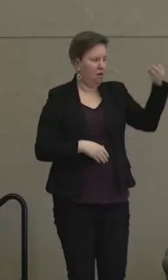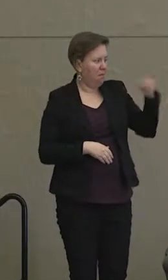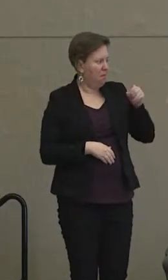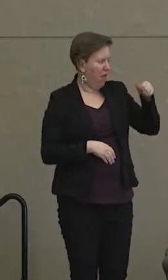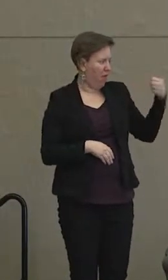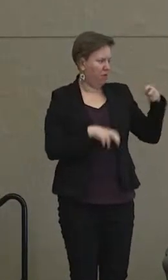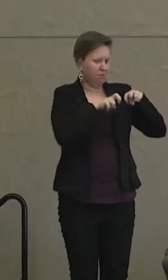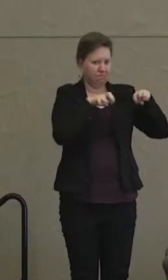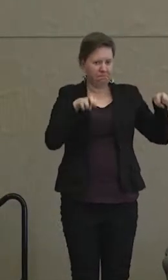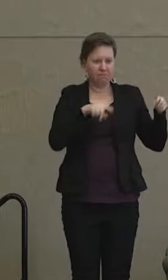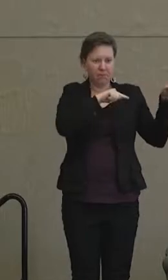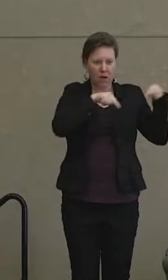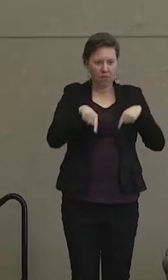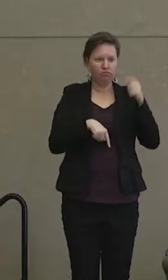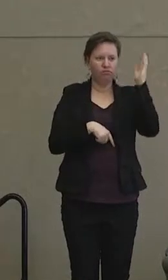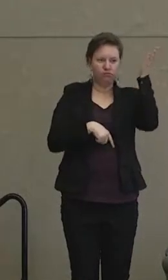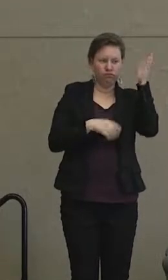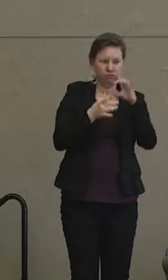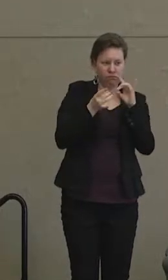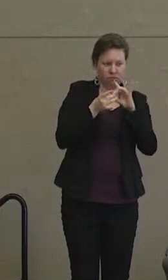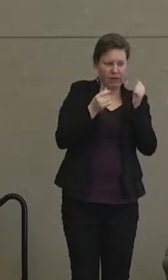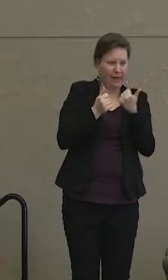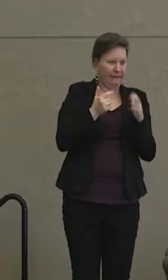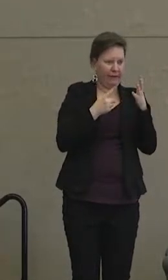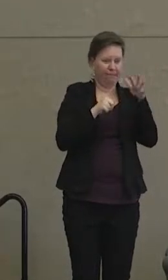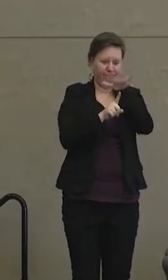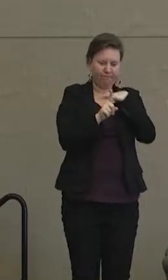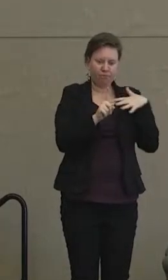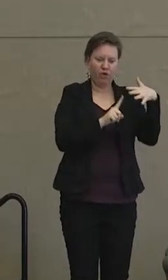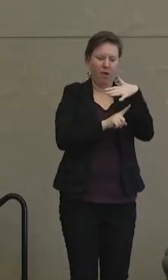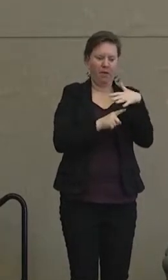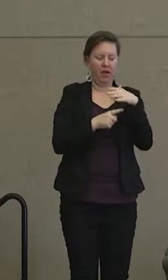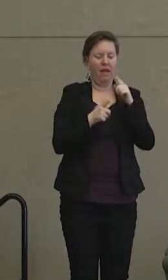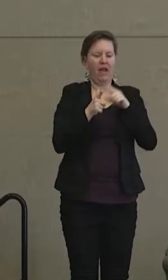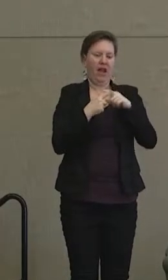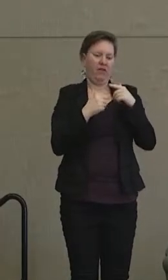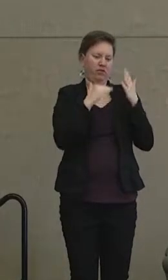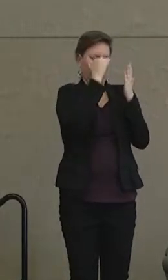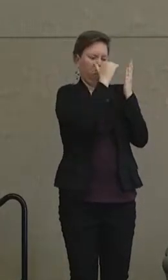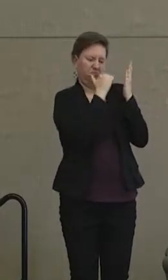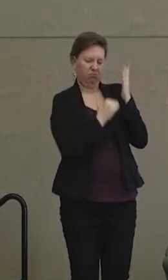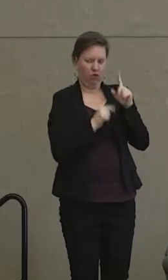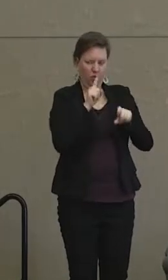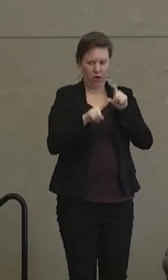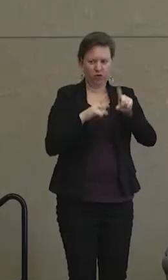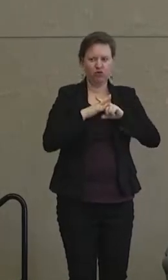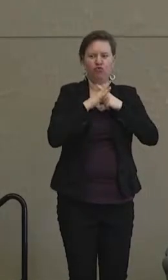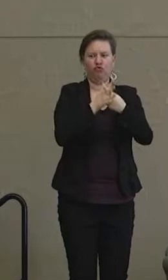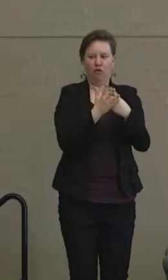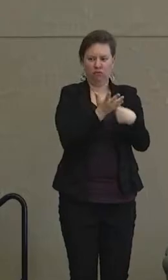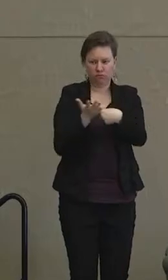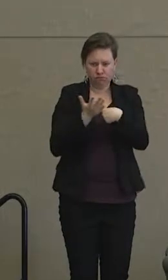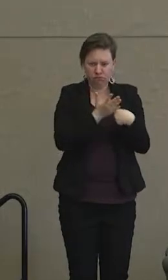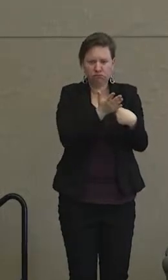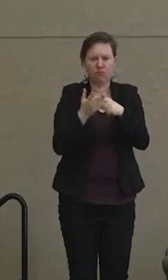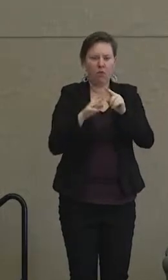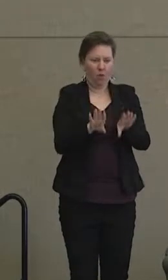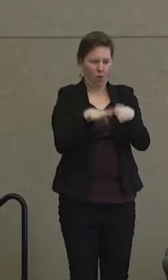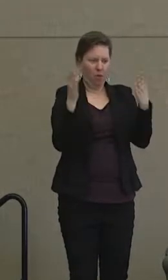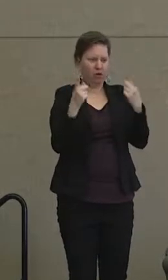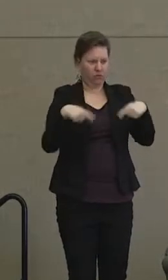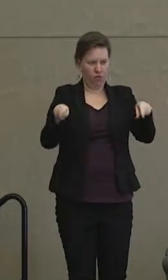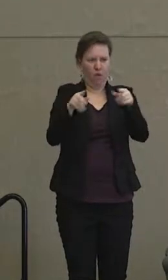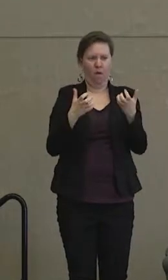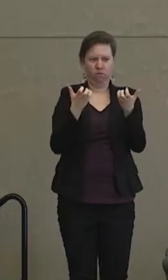to share as framing remarks. And then I have a series of questions to get us going in the discussion, and then we'll open it up to you for